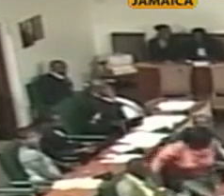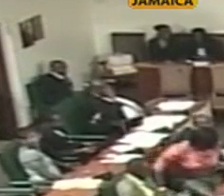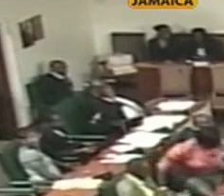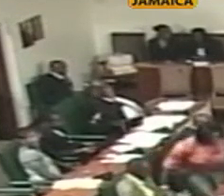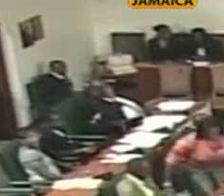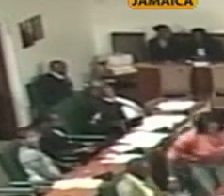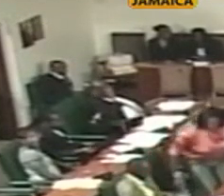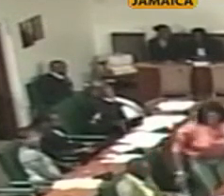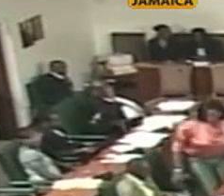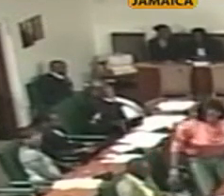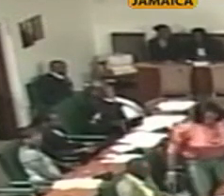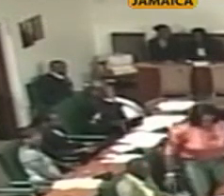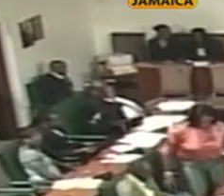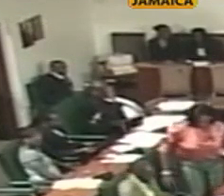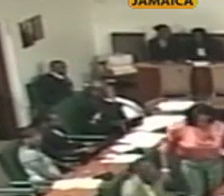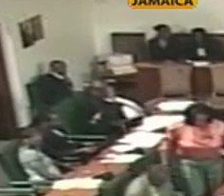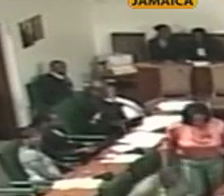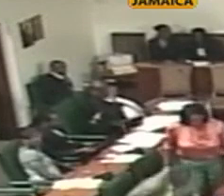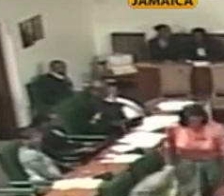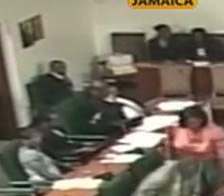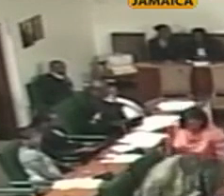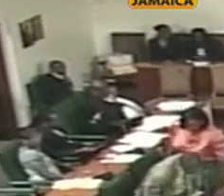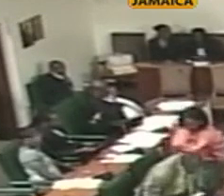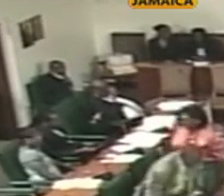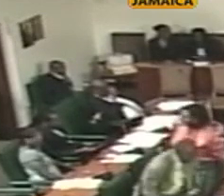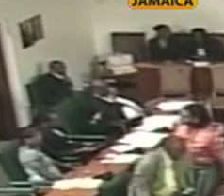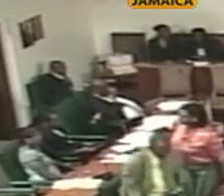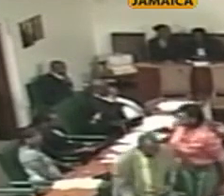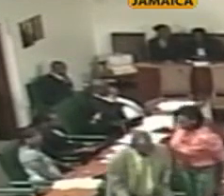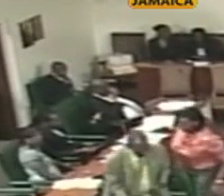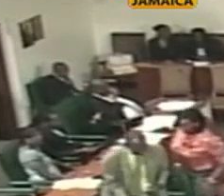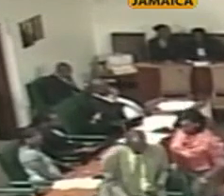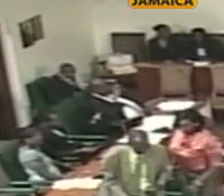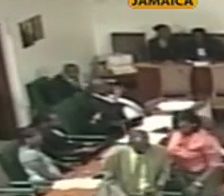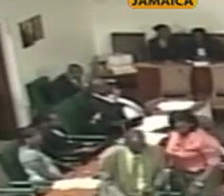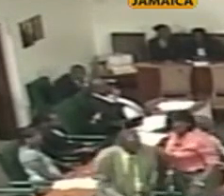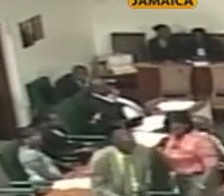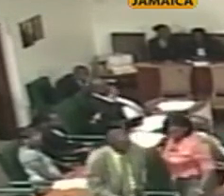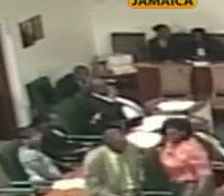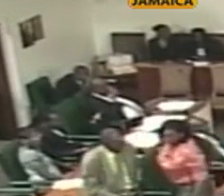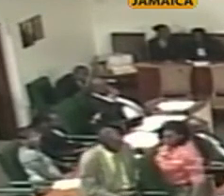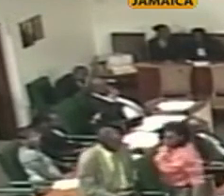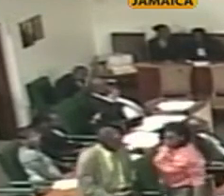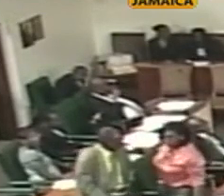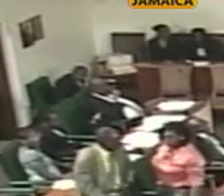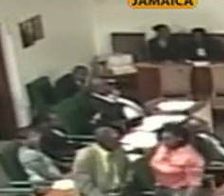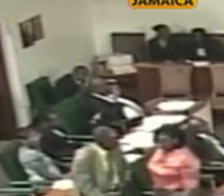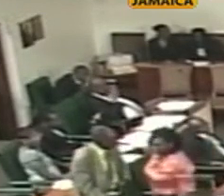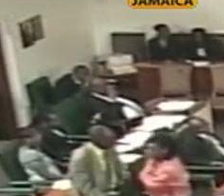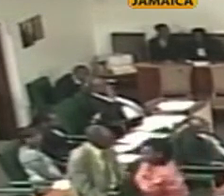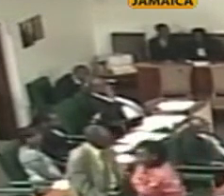Members, I do report the bill having passed committee stage without amendment. Minister.